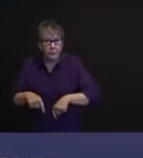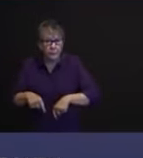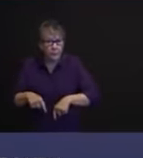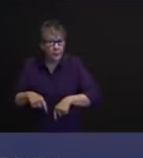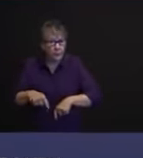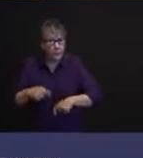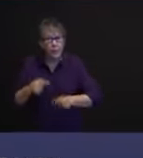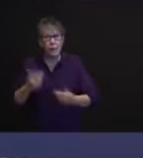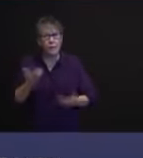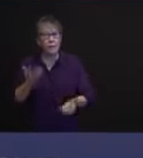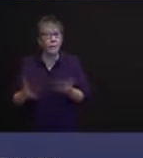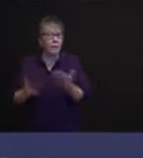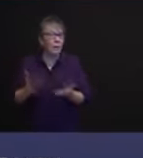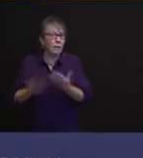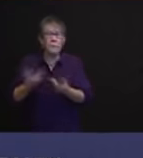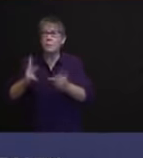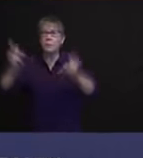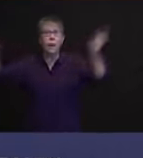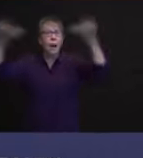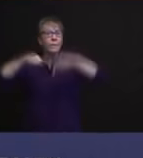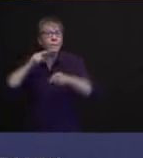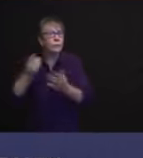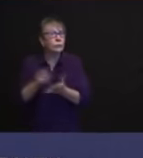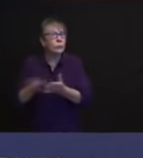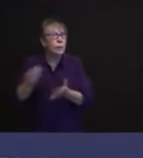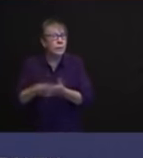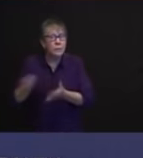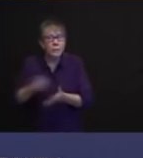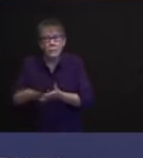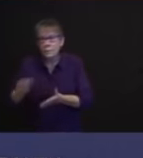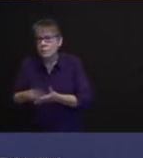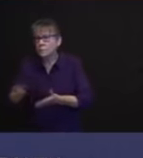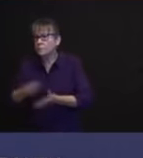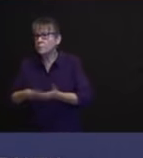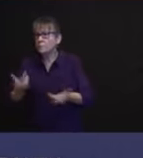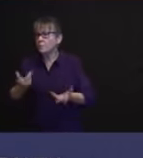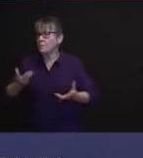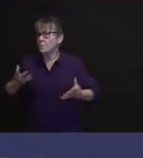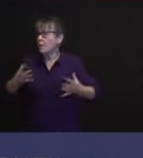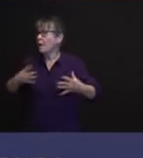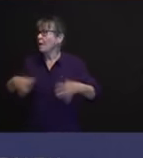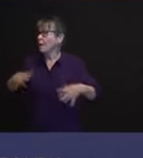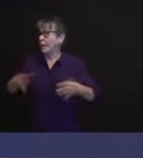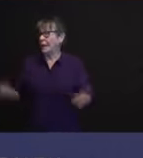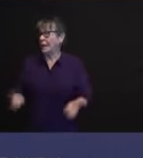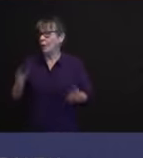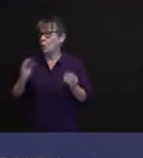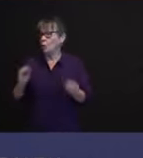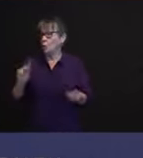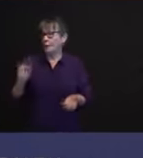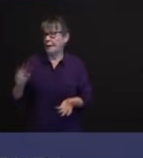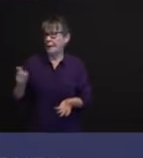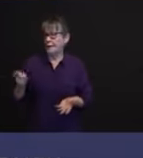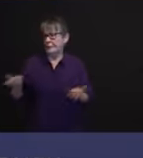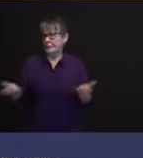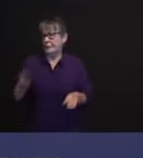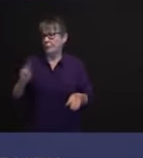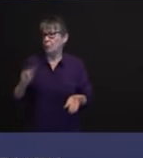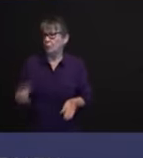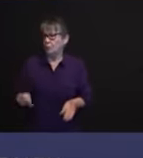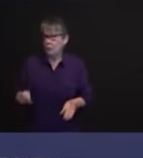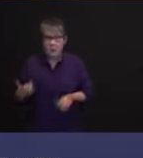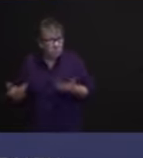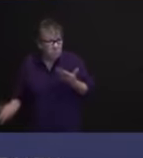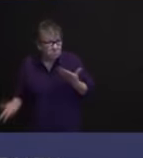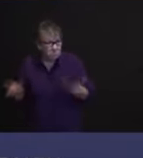here, including for stuff like clothing, which is not charged with sales tax. You mentioned that Neera